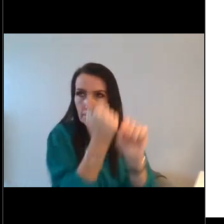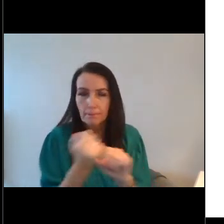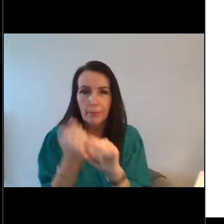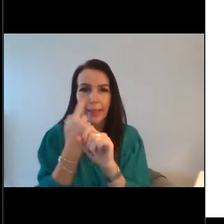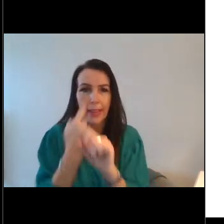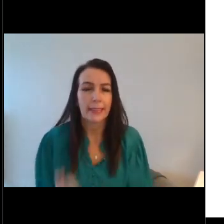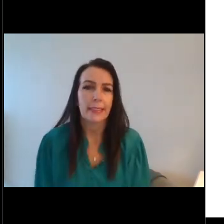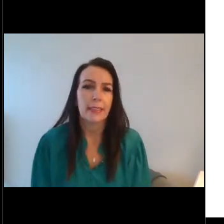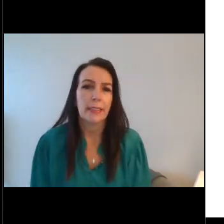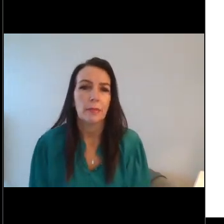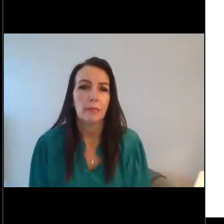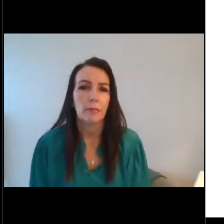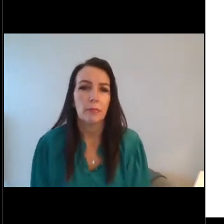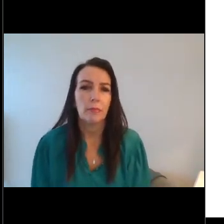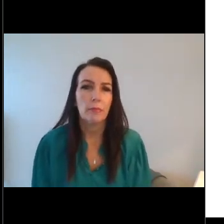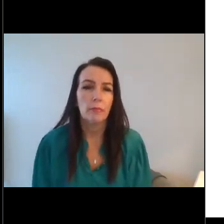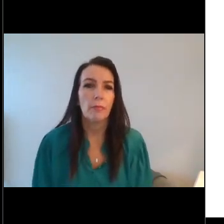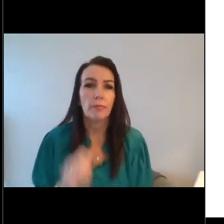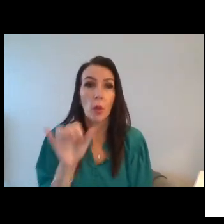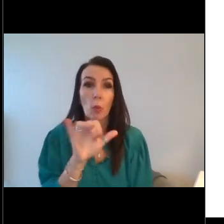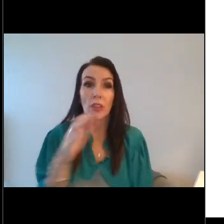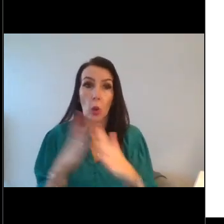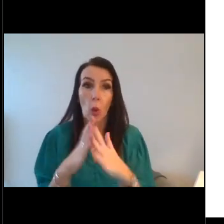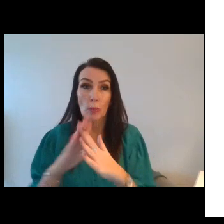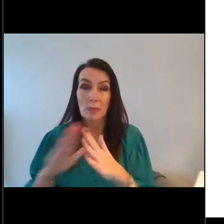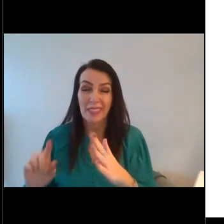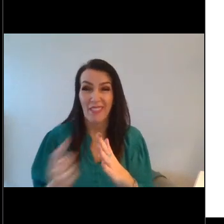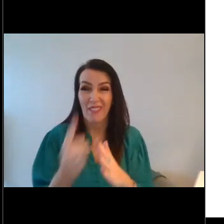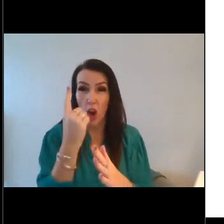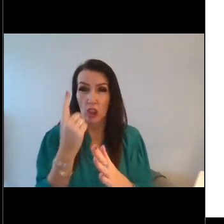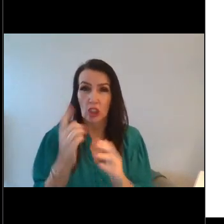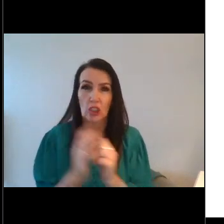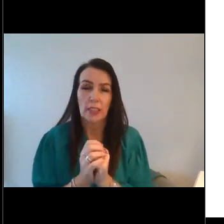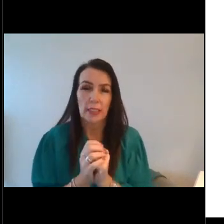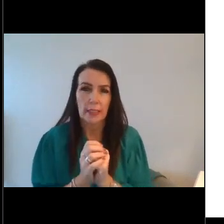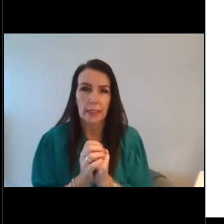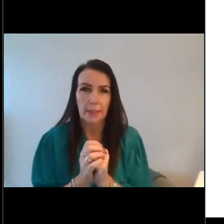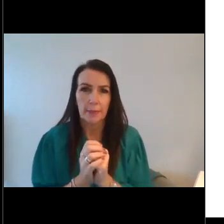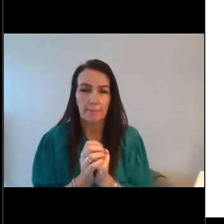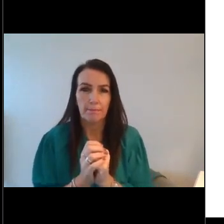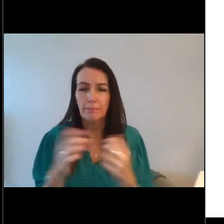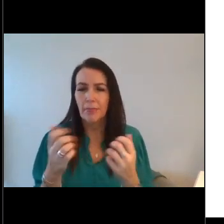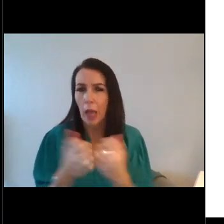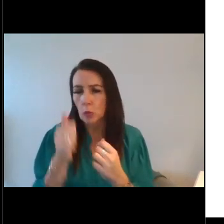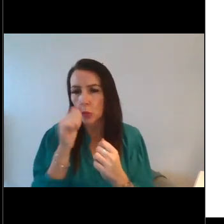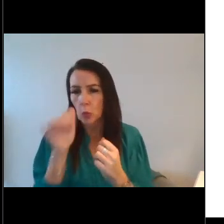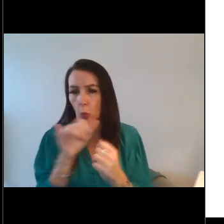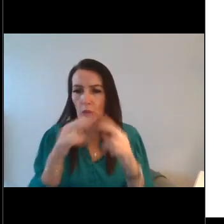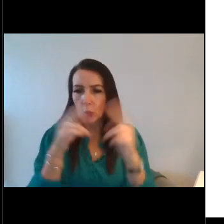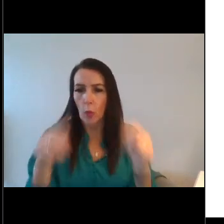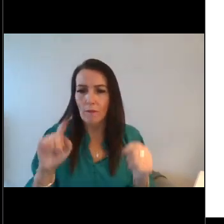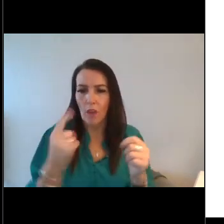Moving on to think about which homes do you tackle first. Now, that is very much determined